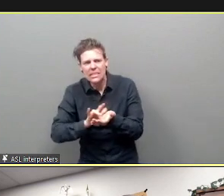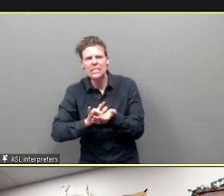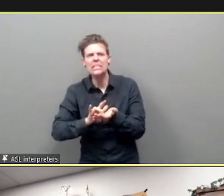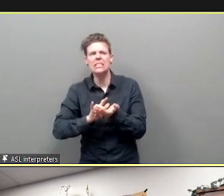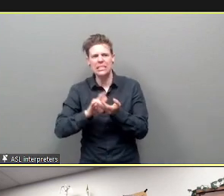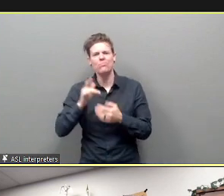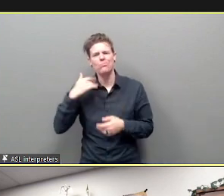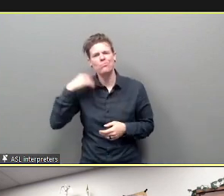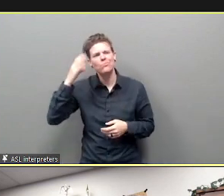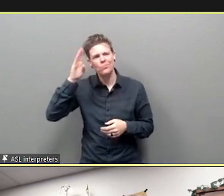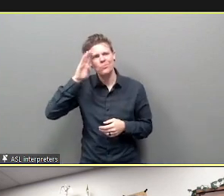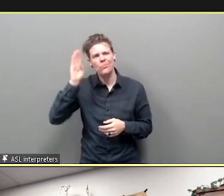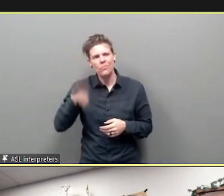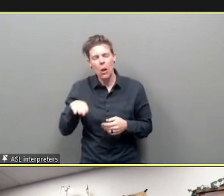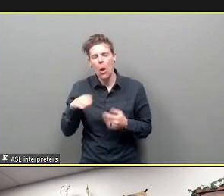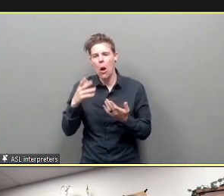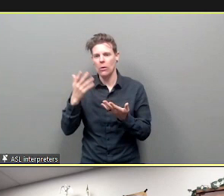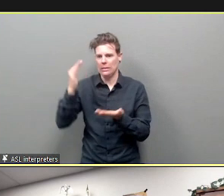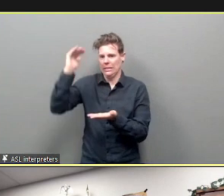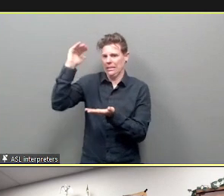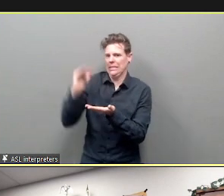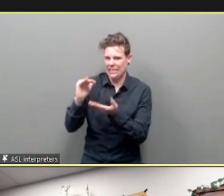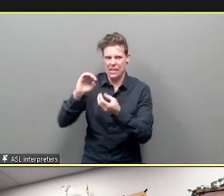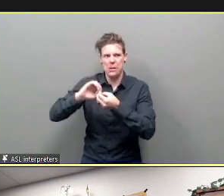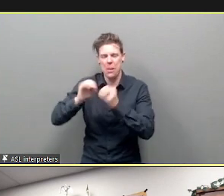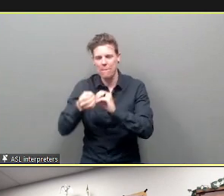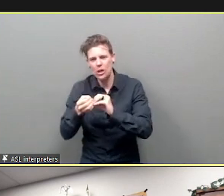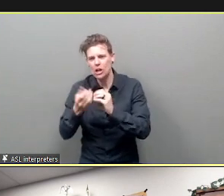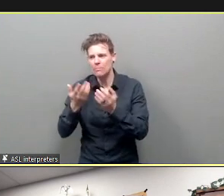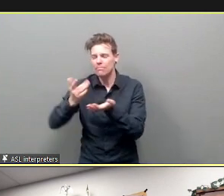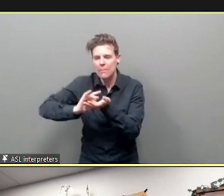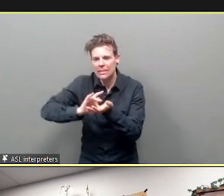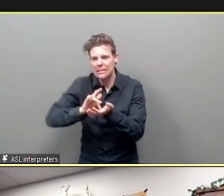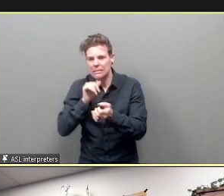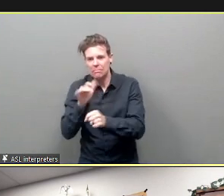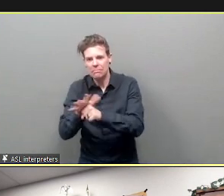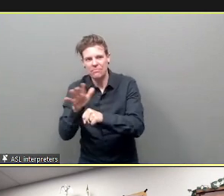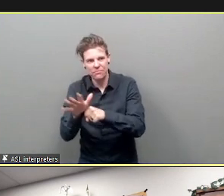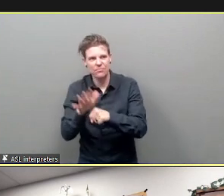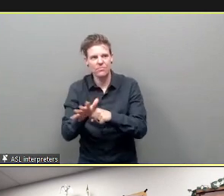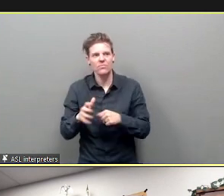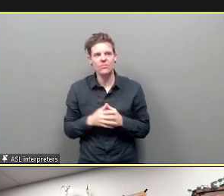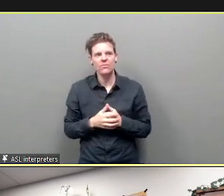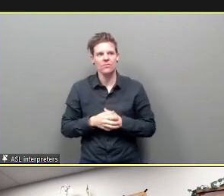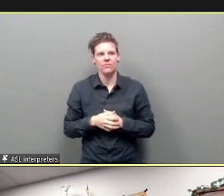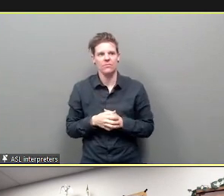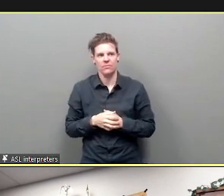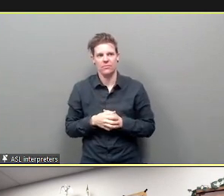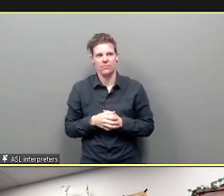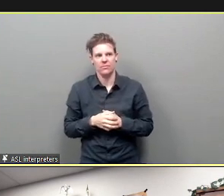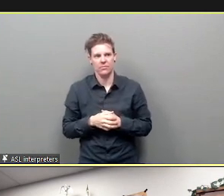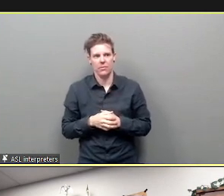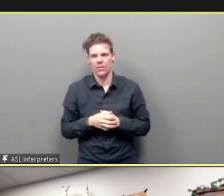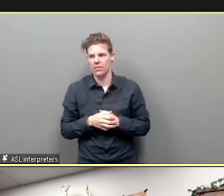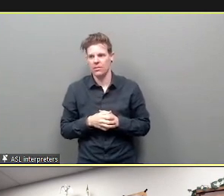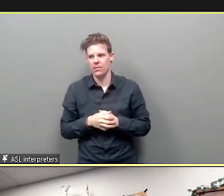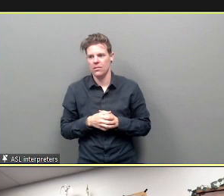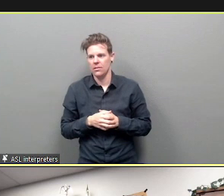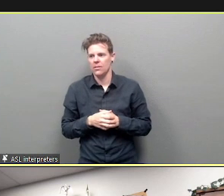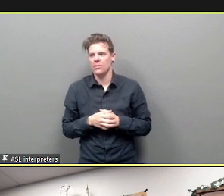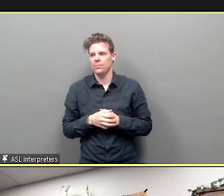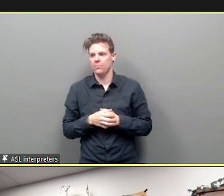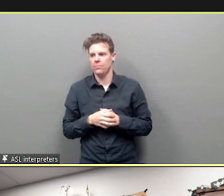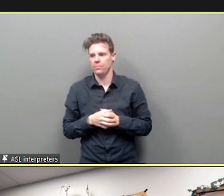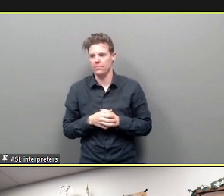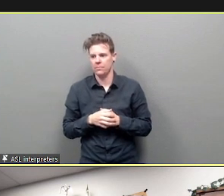Omicron, ineffectiveness of M. Eddie, and Regeneron against Omicron is very,